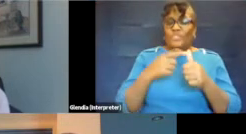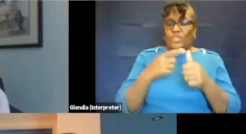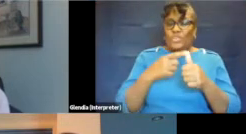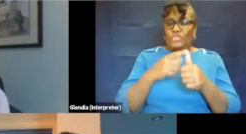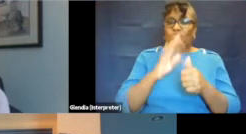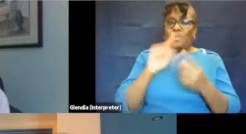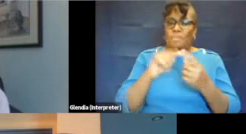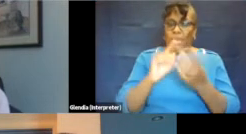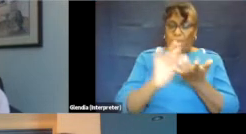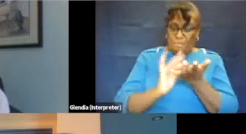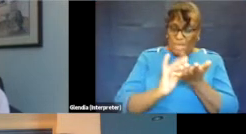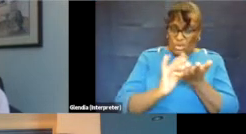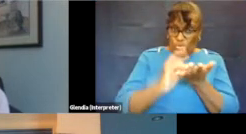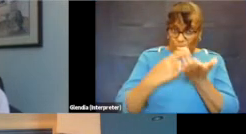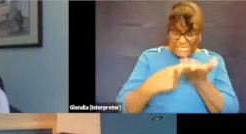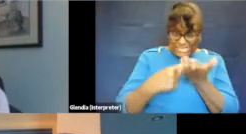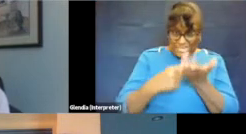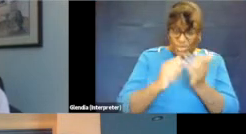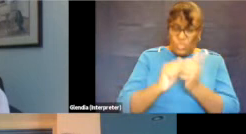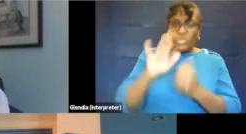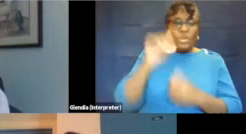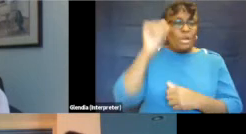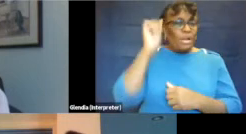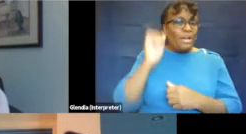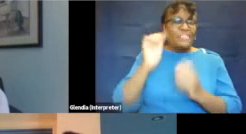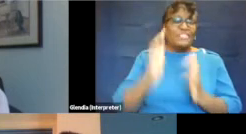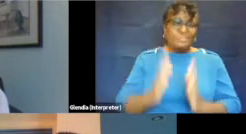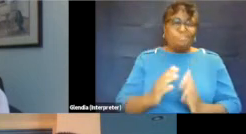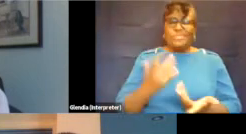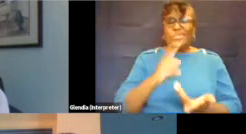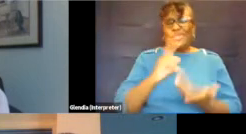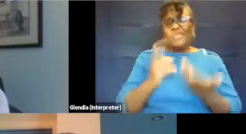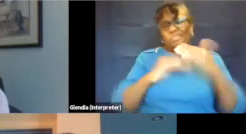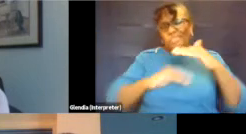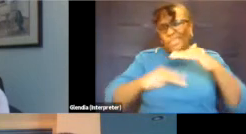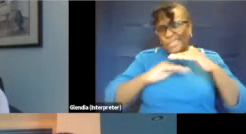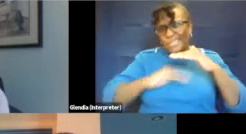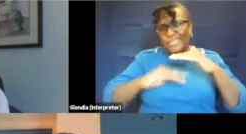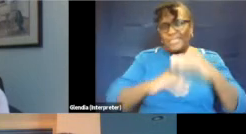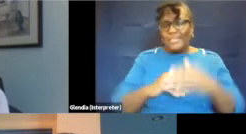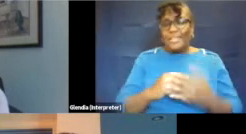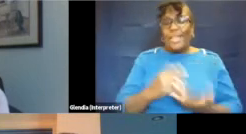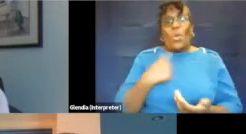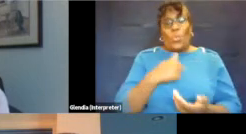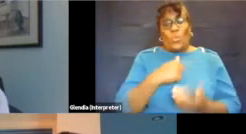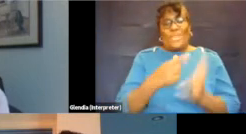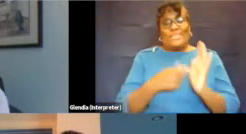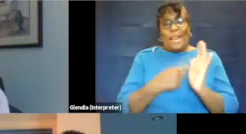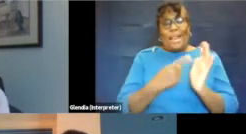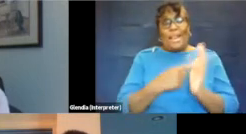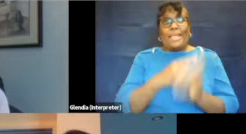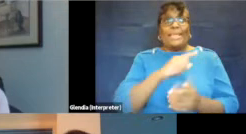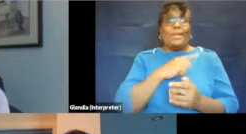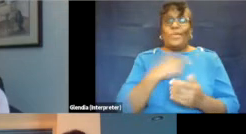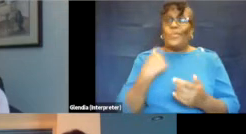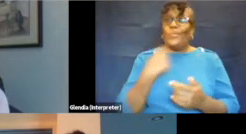medical discussions with your audiologist. So the basics, and we're just as guilty of going through our